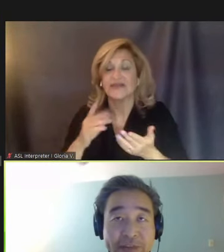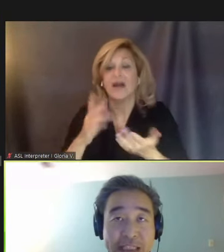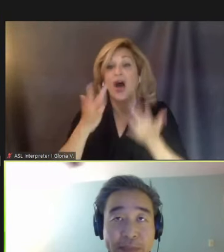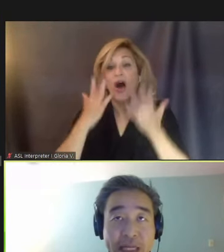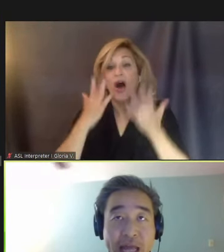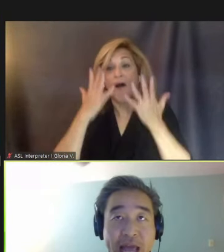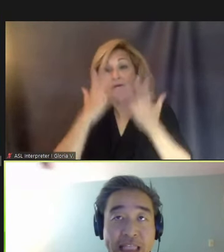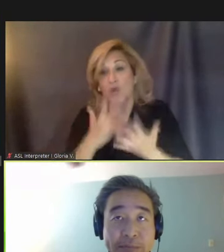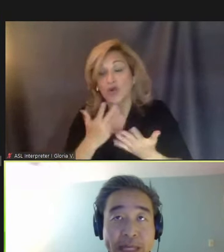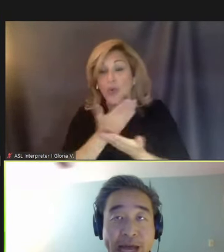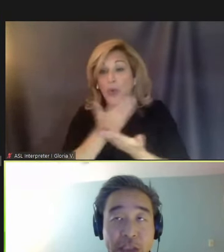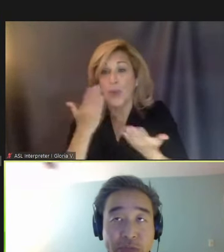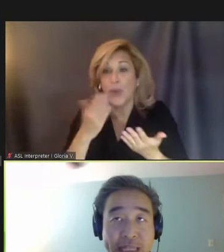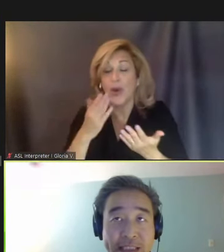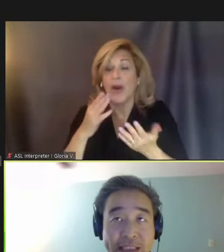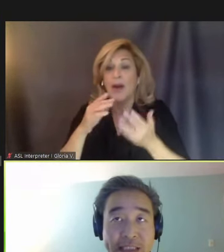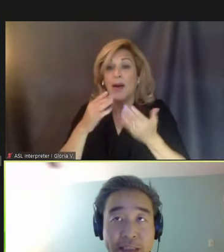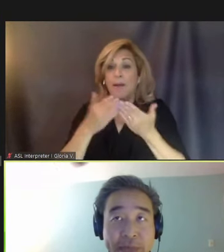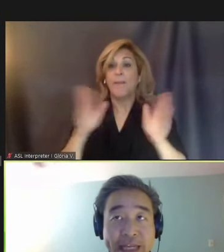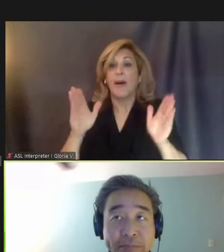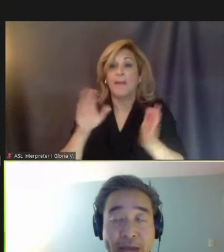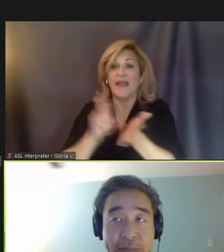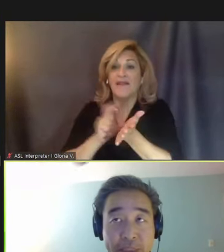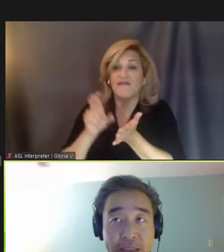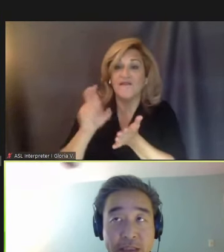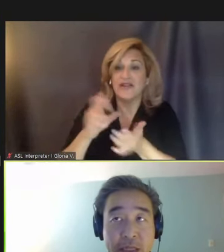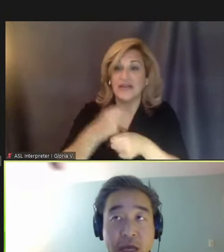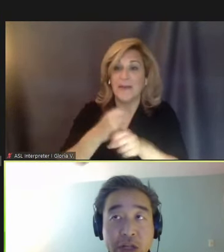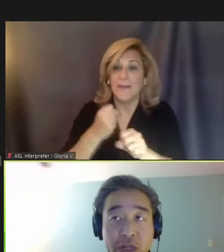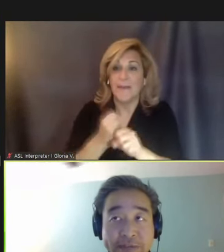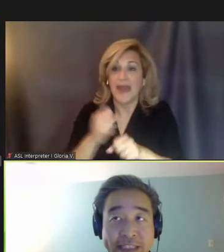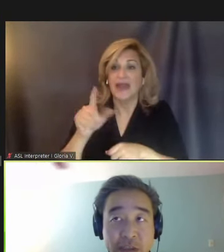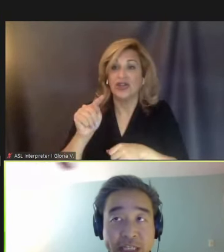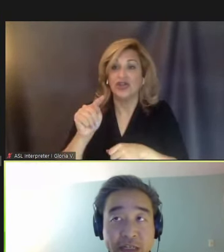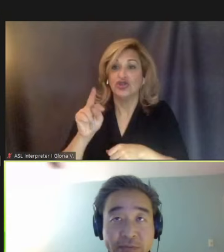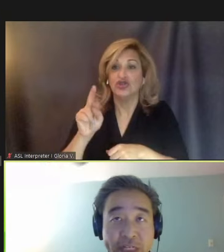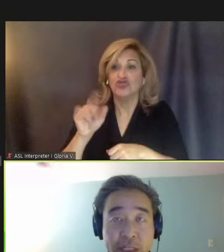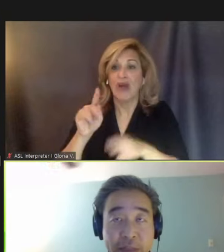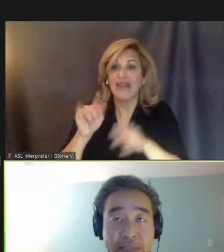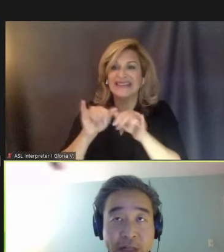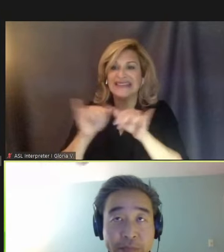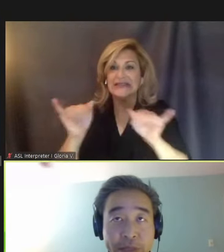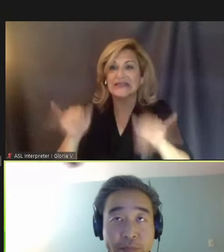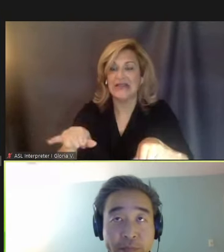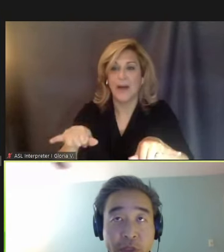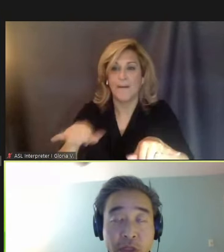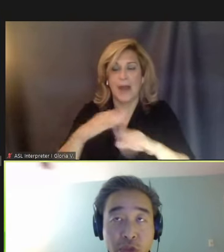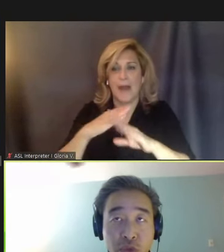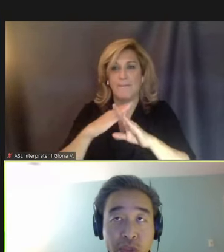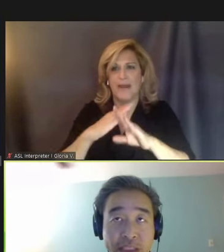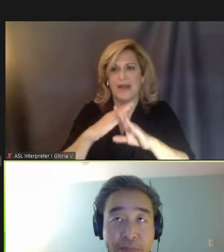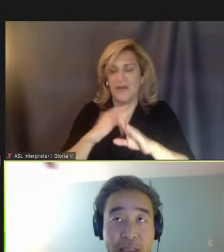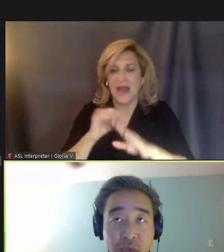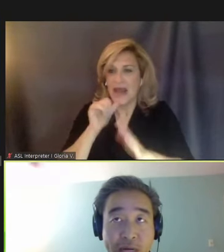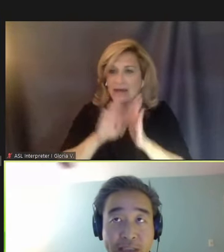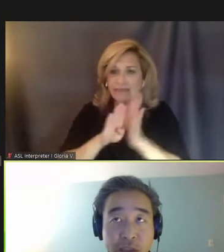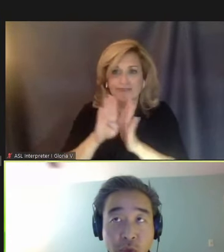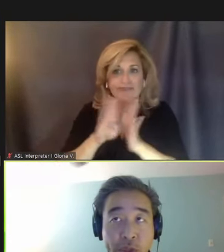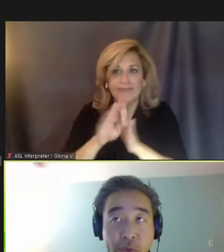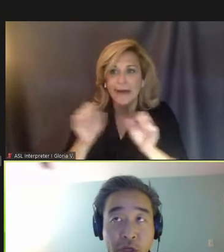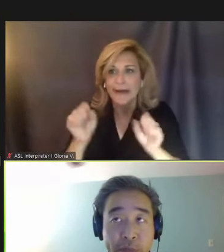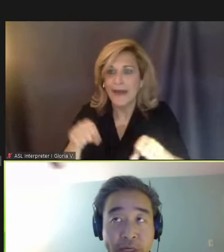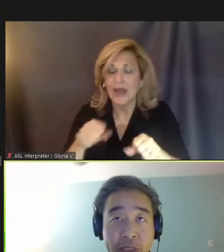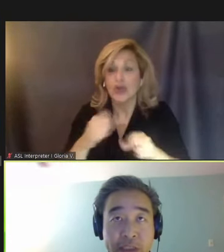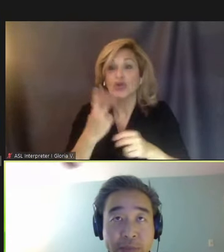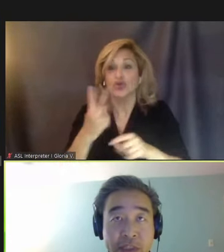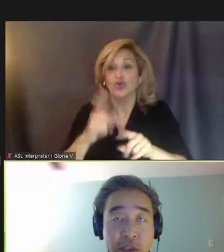public investment has made our transit system an impediment, not a facilitator for economic development. The two dozen bus routes that go